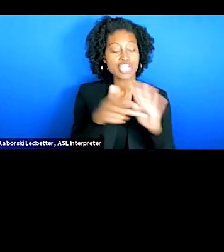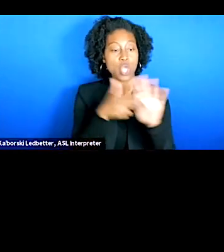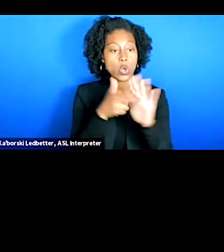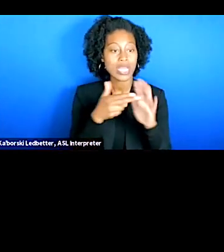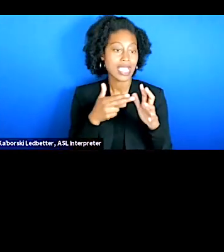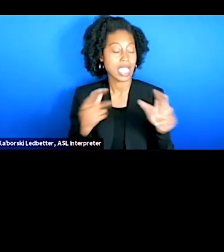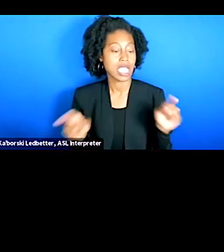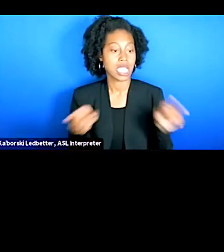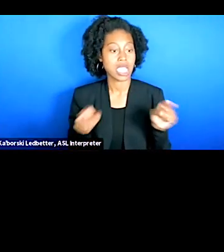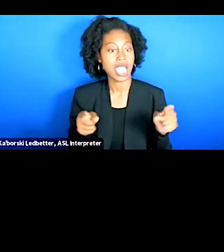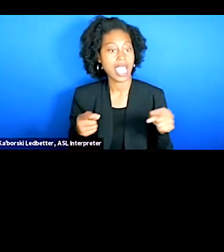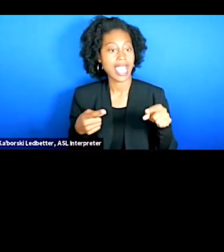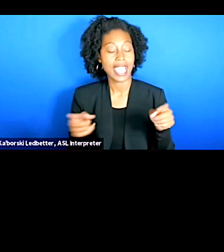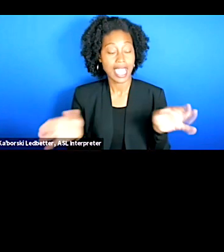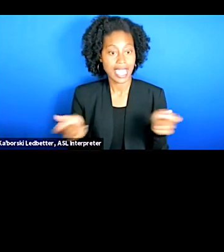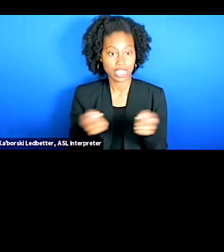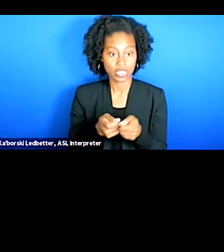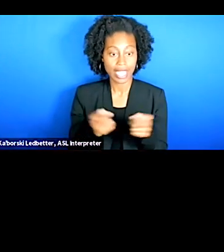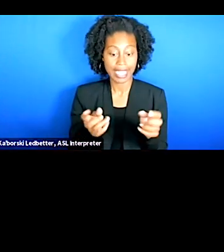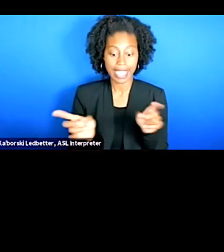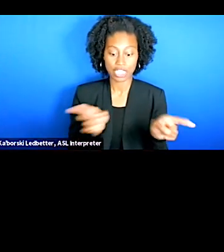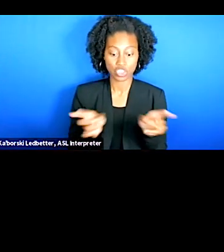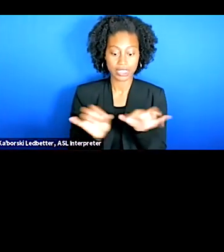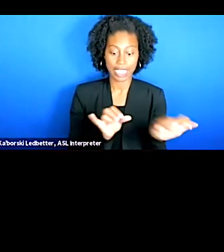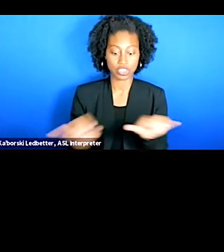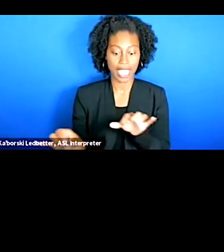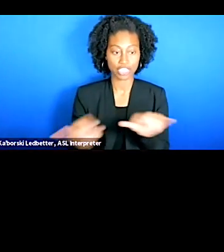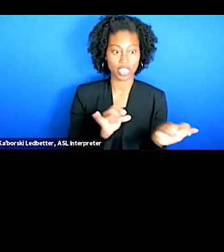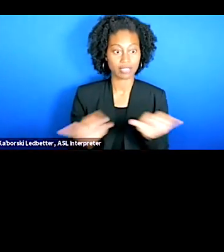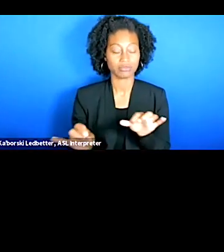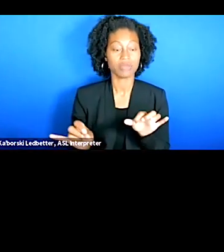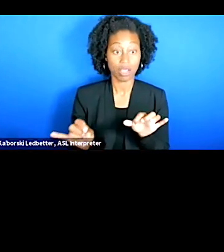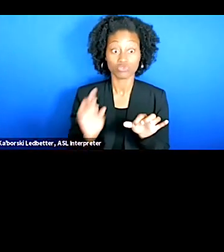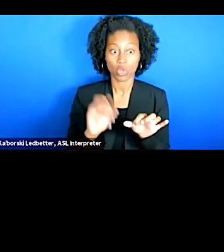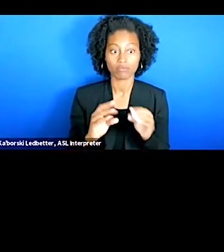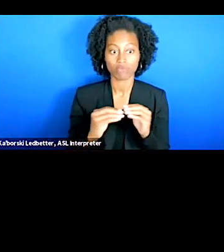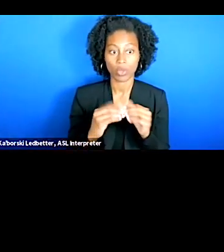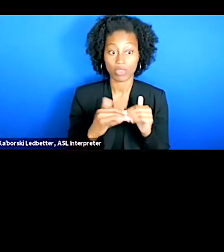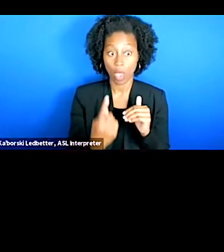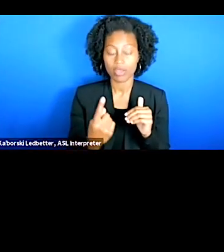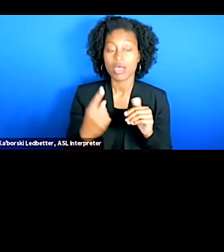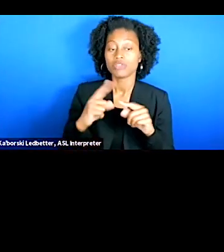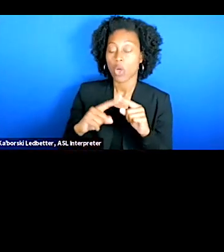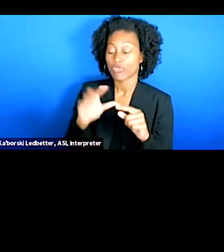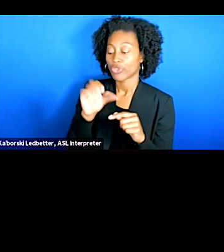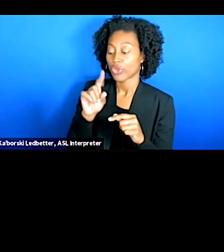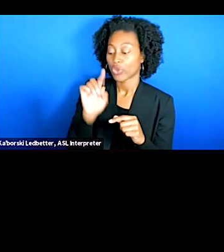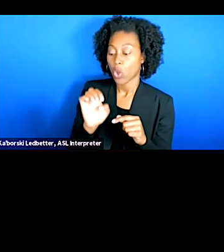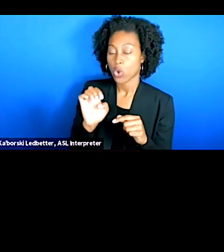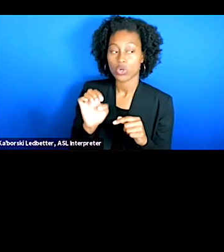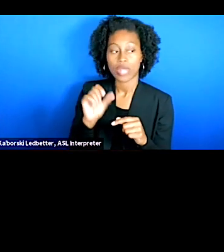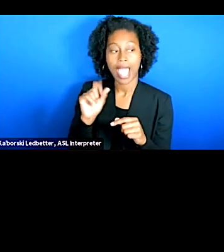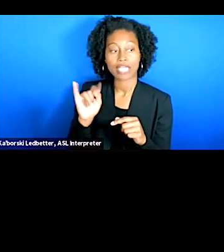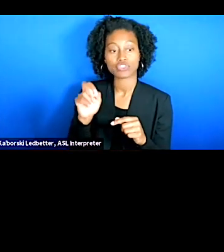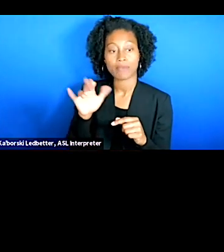press next. And this is here, it's going to ask you the kinds of codes or the attributes that you want to look at. But we're going to select